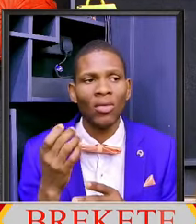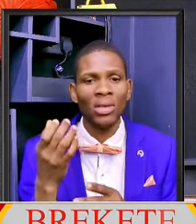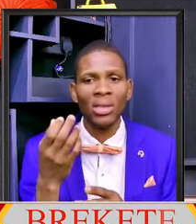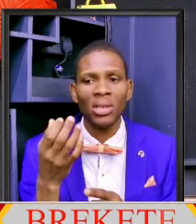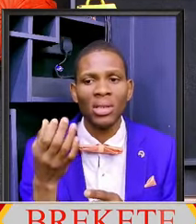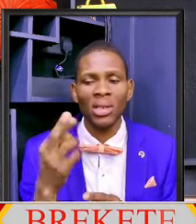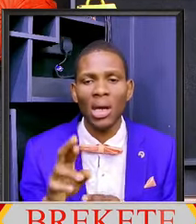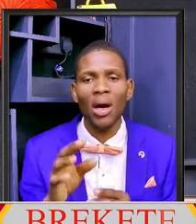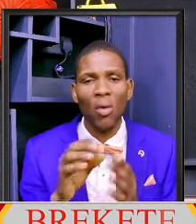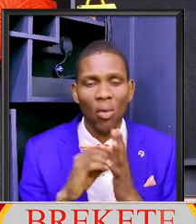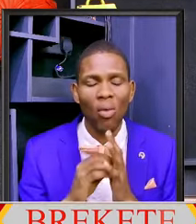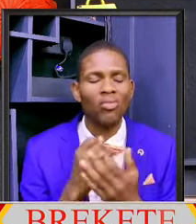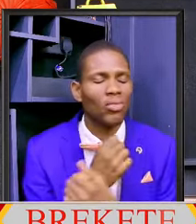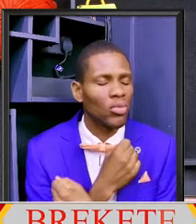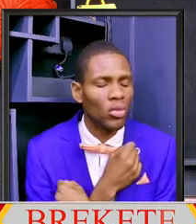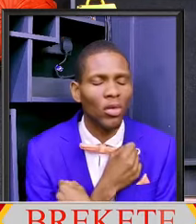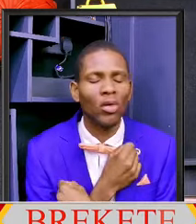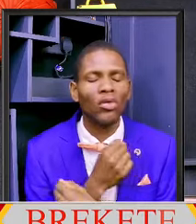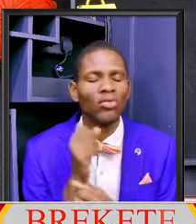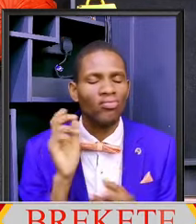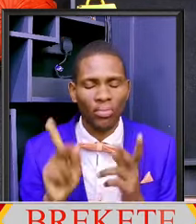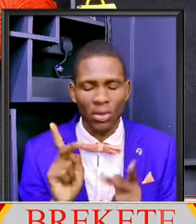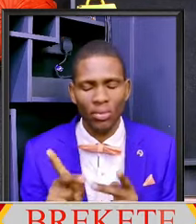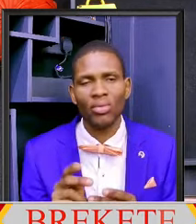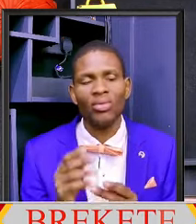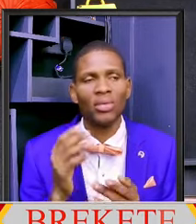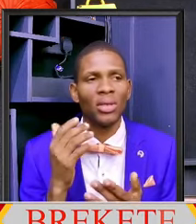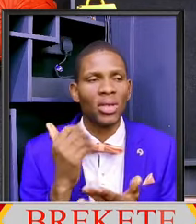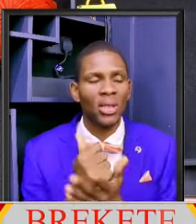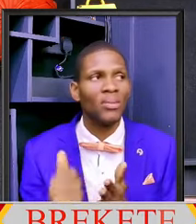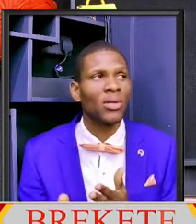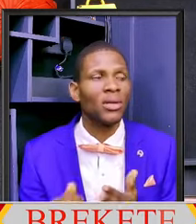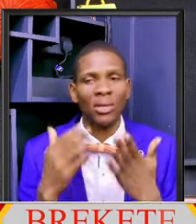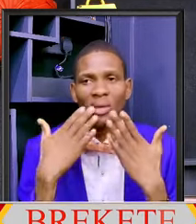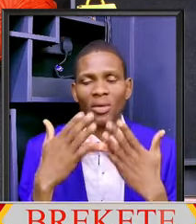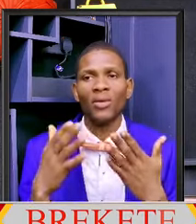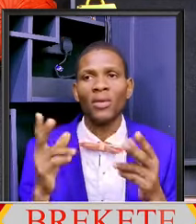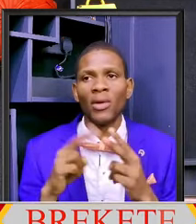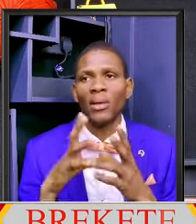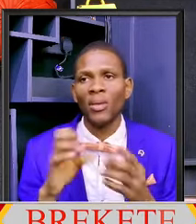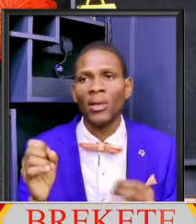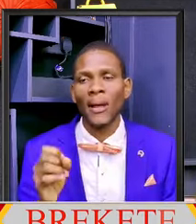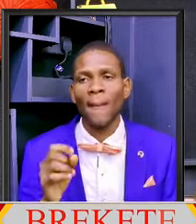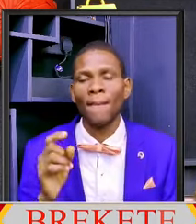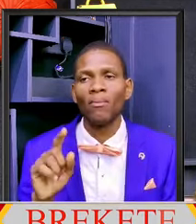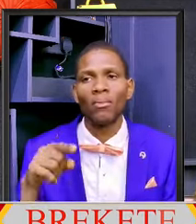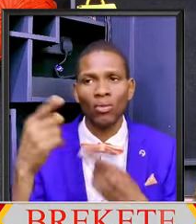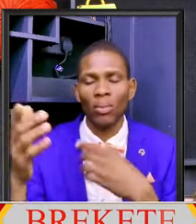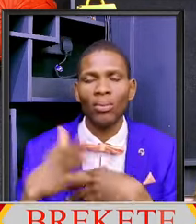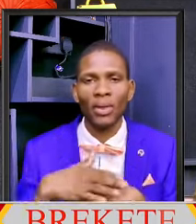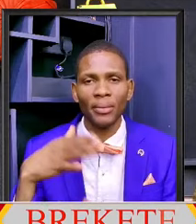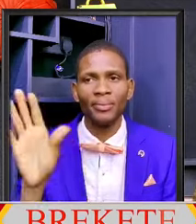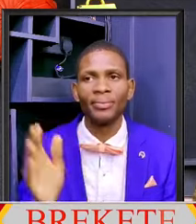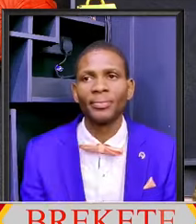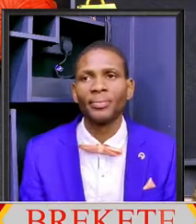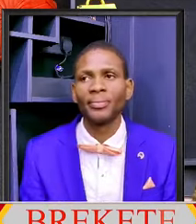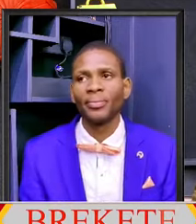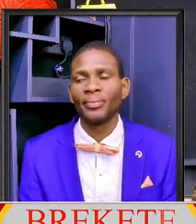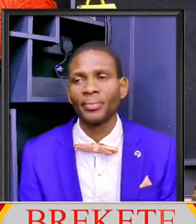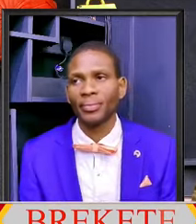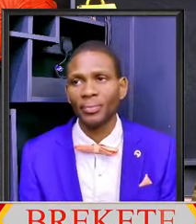own loved ones. Amen. Amen. Thank you very much. You can go back. Okay.